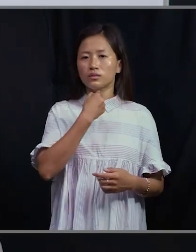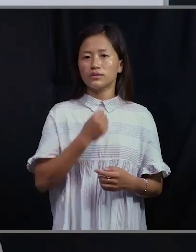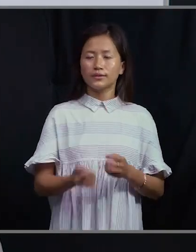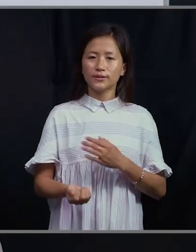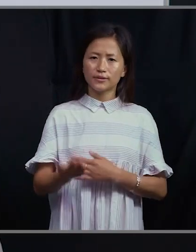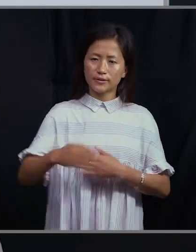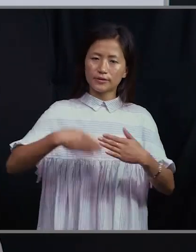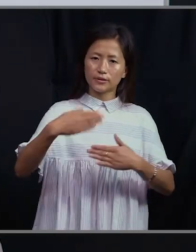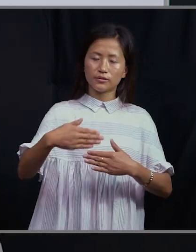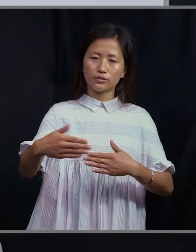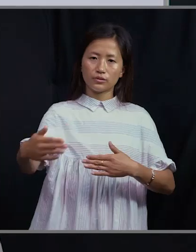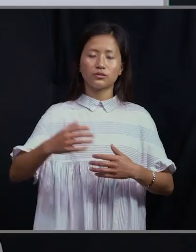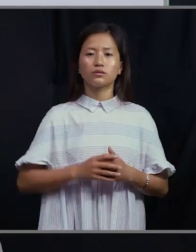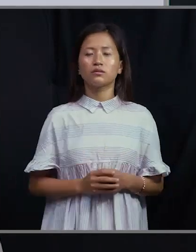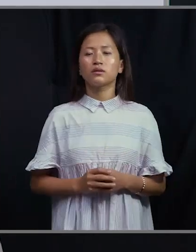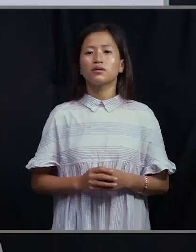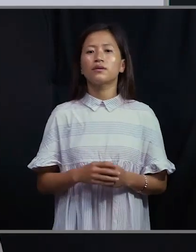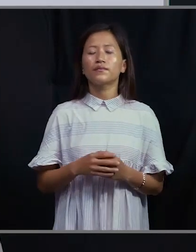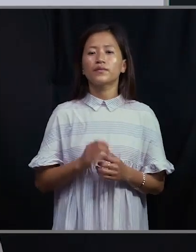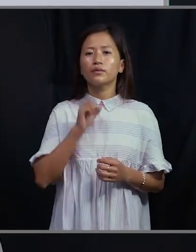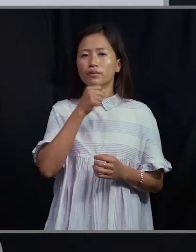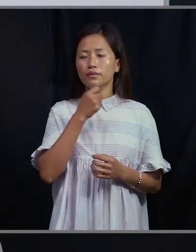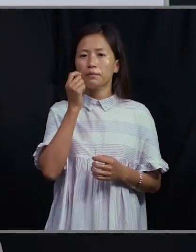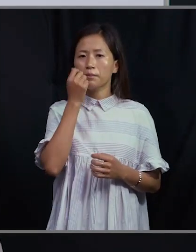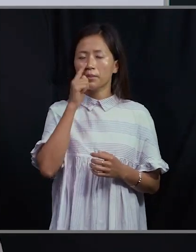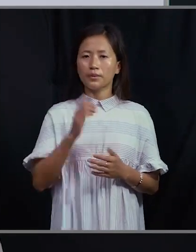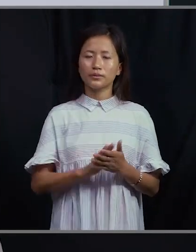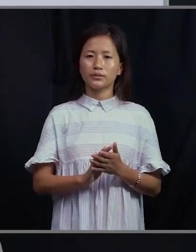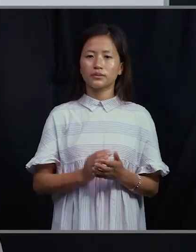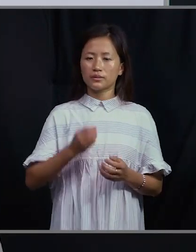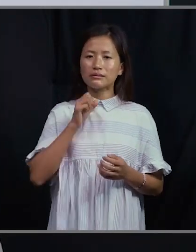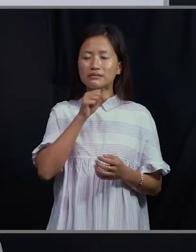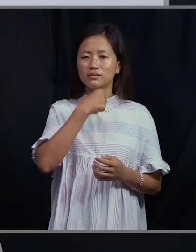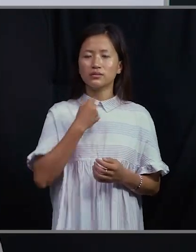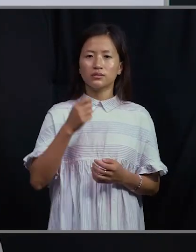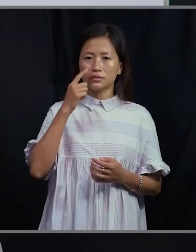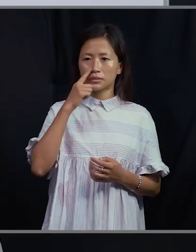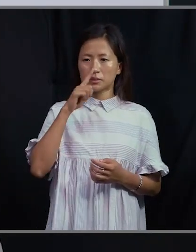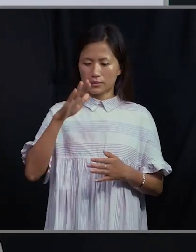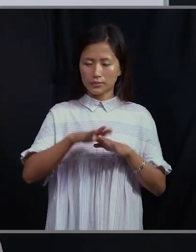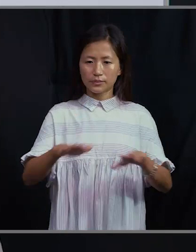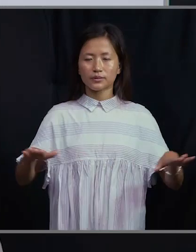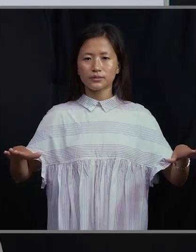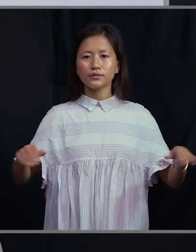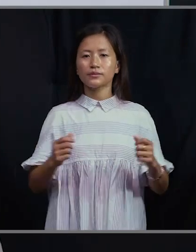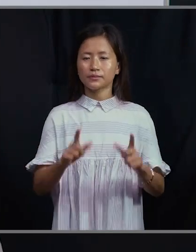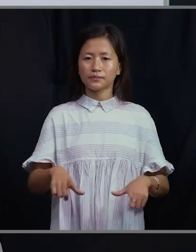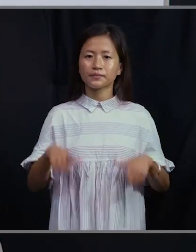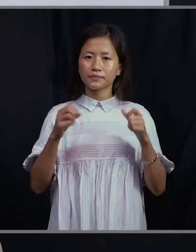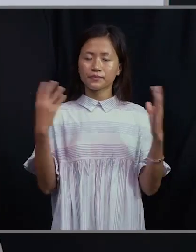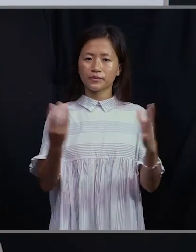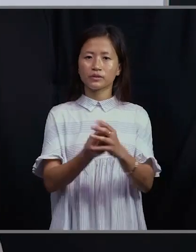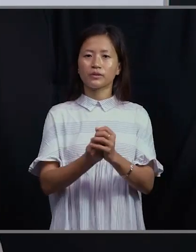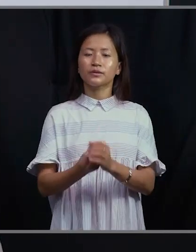in that particular joint family, the grandparents and also the grandchildren may live together. Now what happened is that it is also the